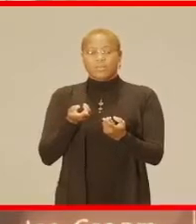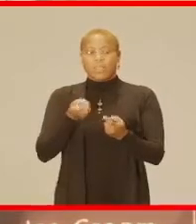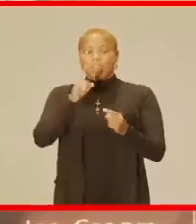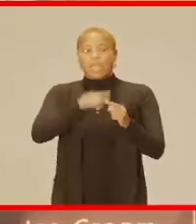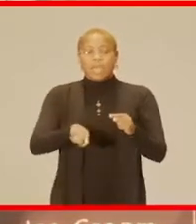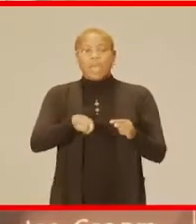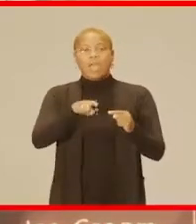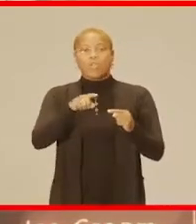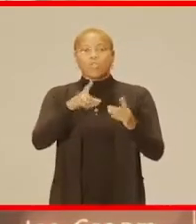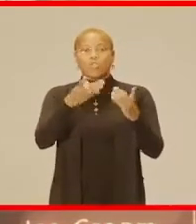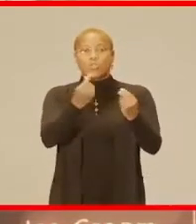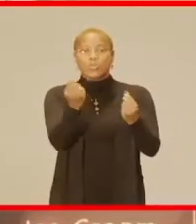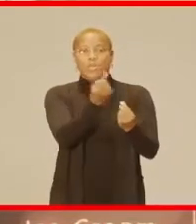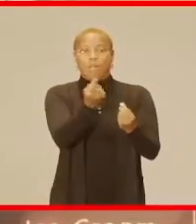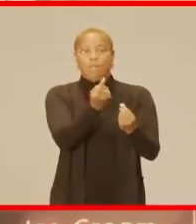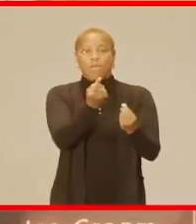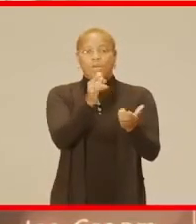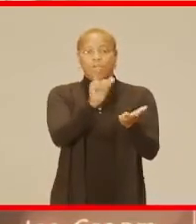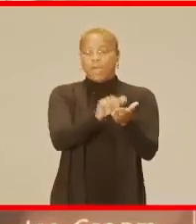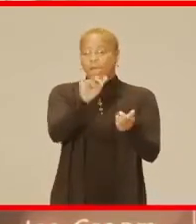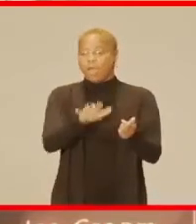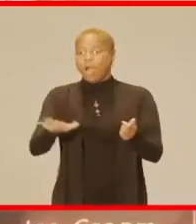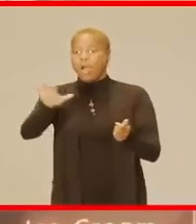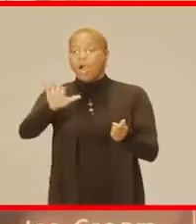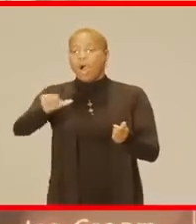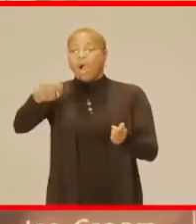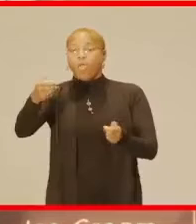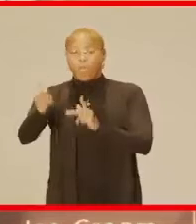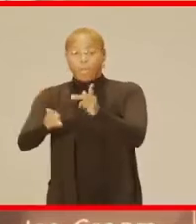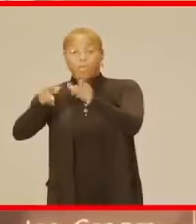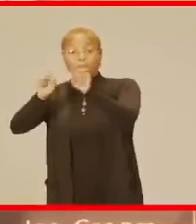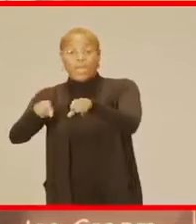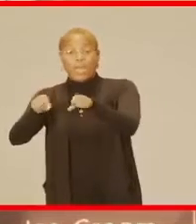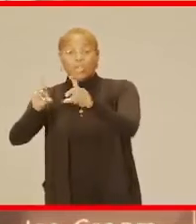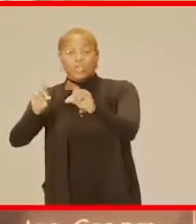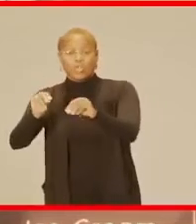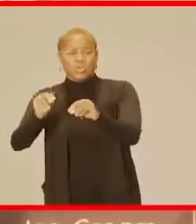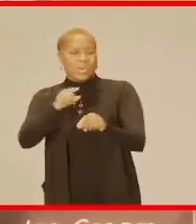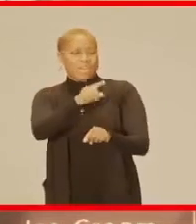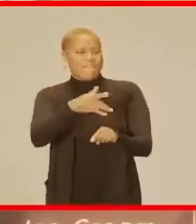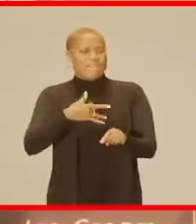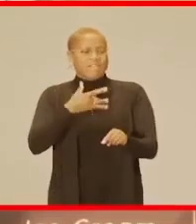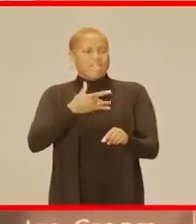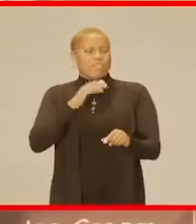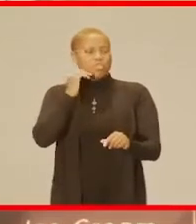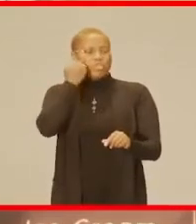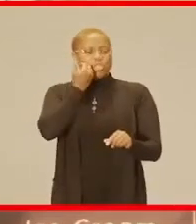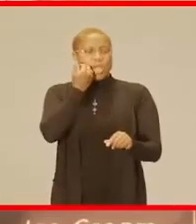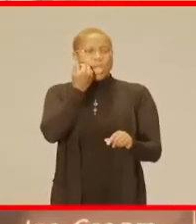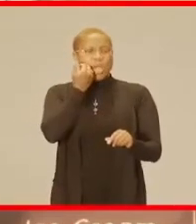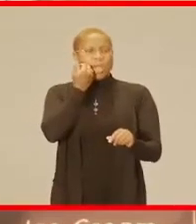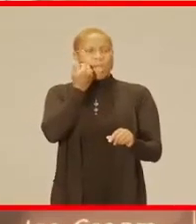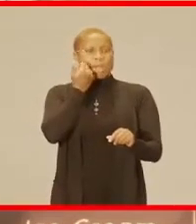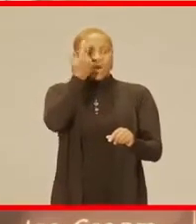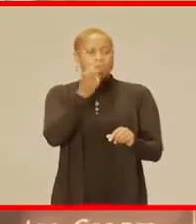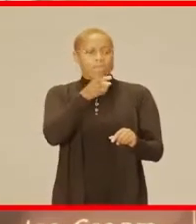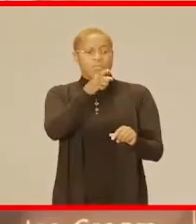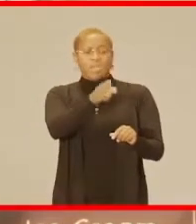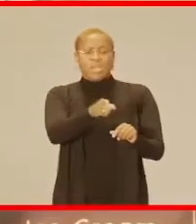do, who have that sense of shame where they can't do something in a world where most people